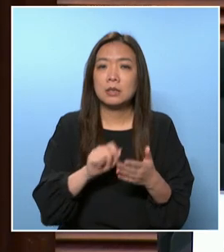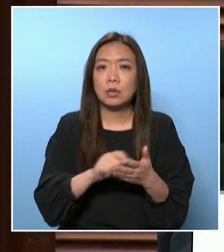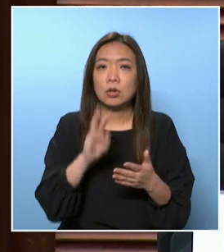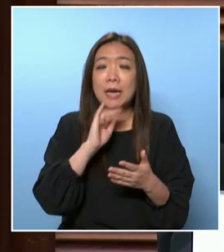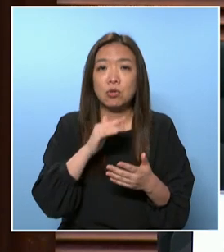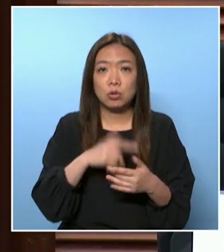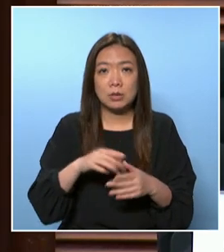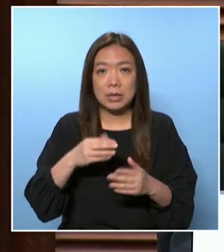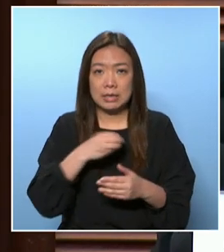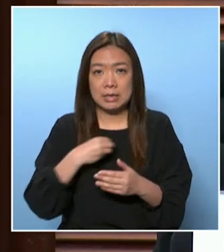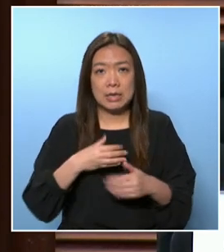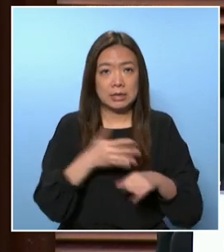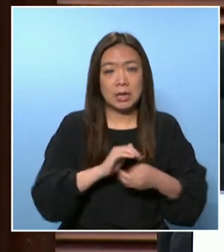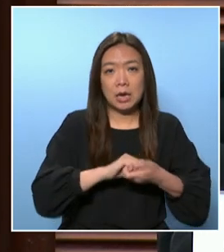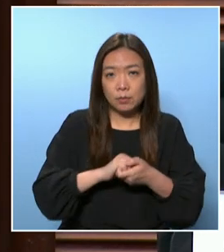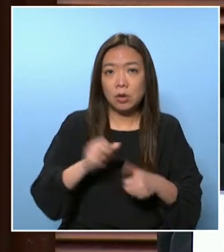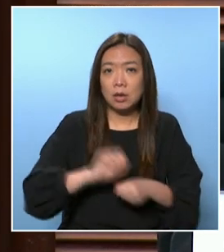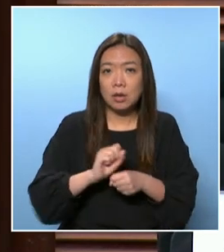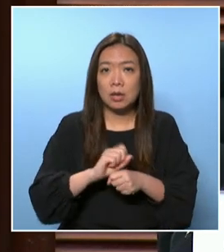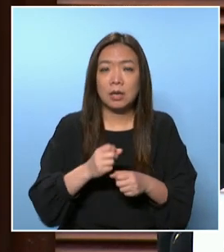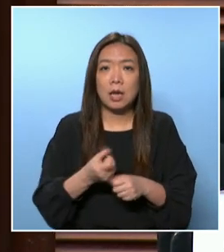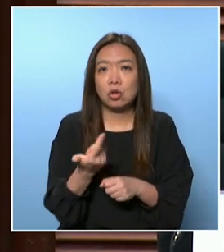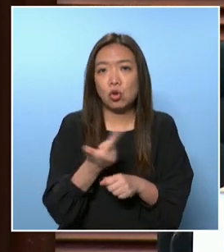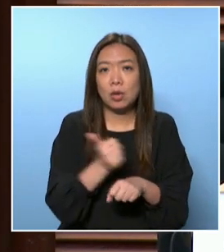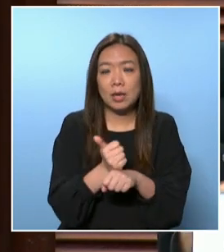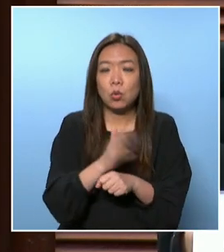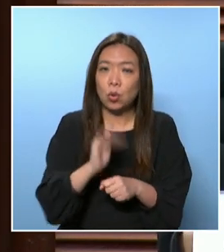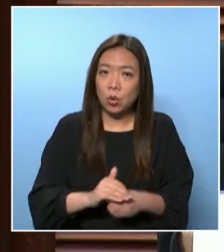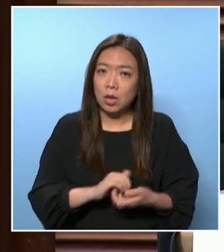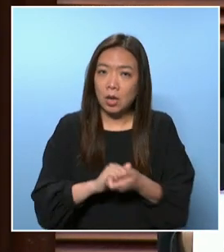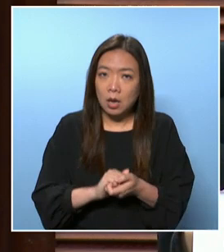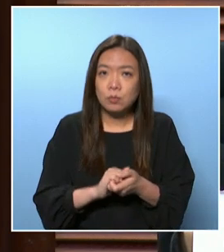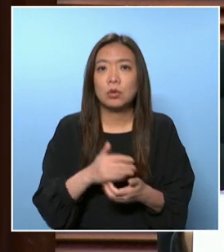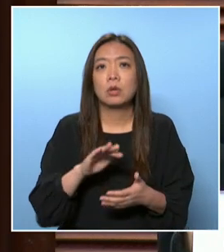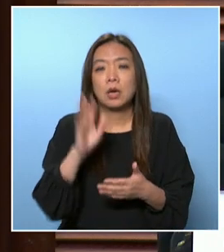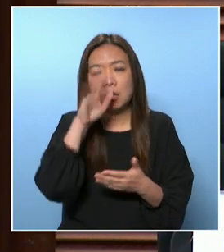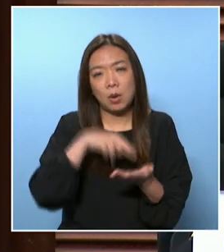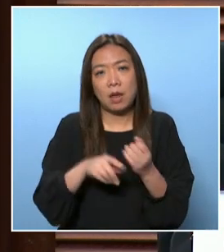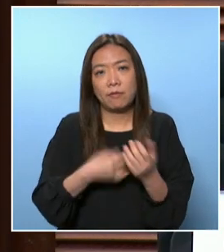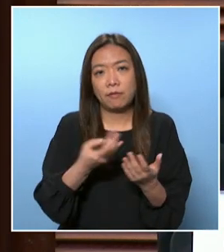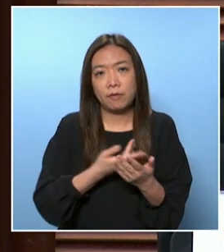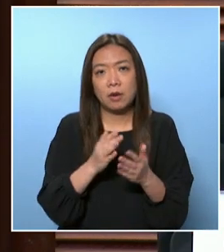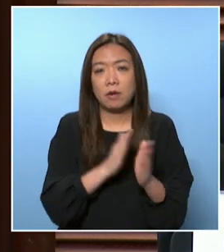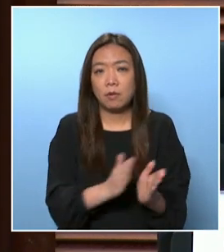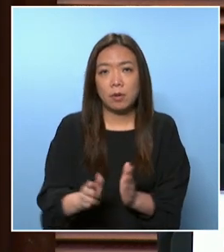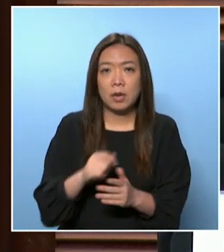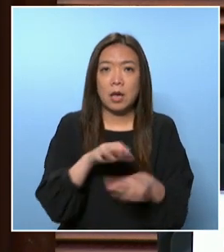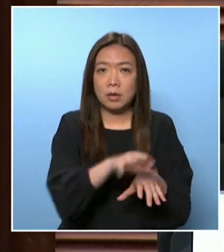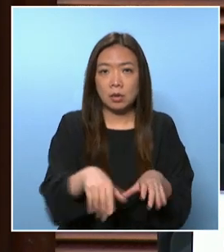will not be any resuscitation. But I'm sure that there would be more cooperation between the NGOs and the medical